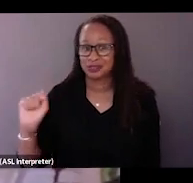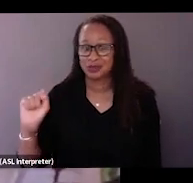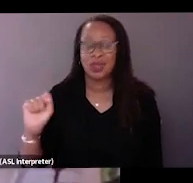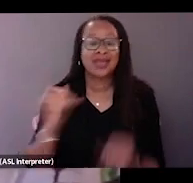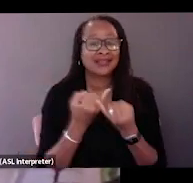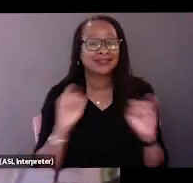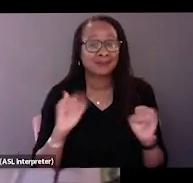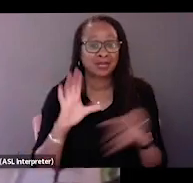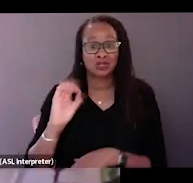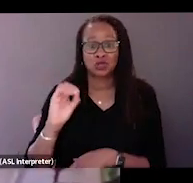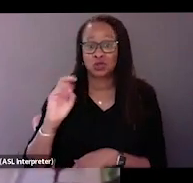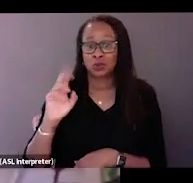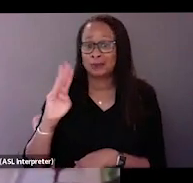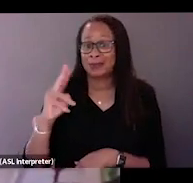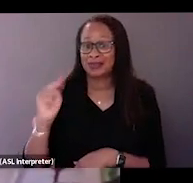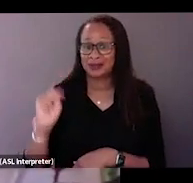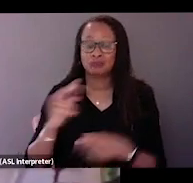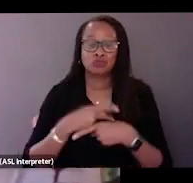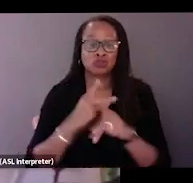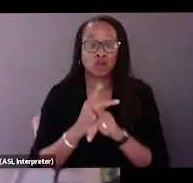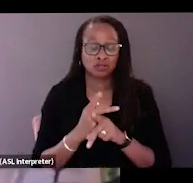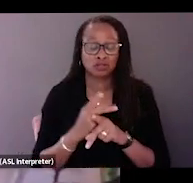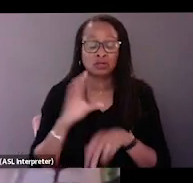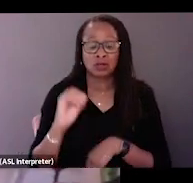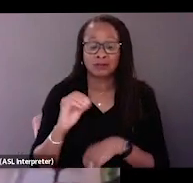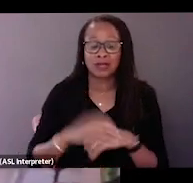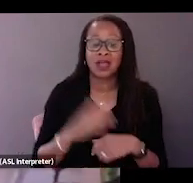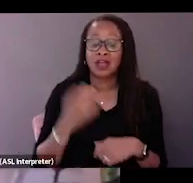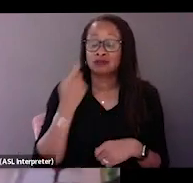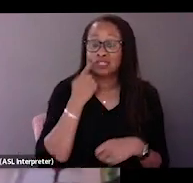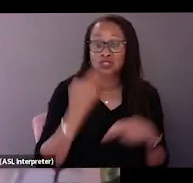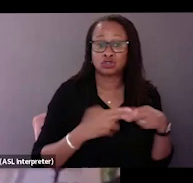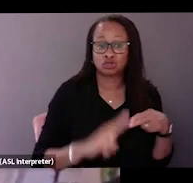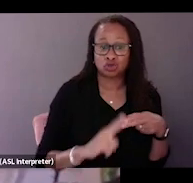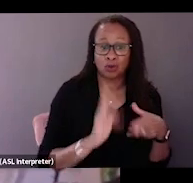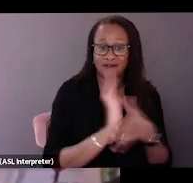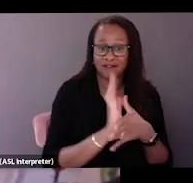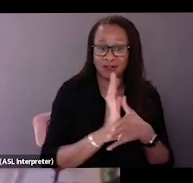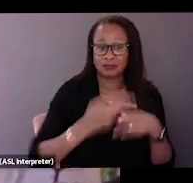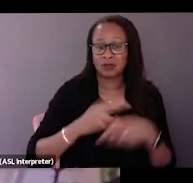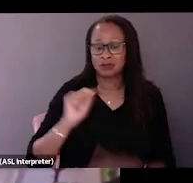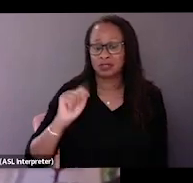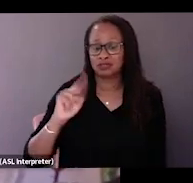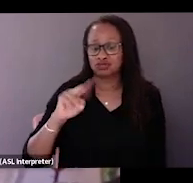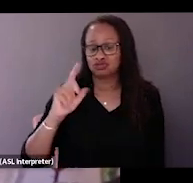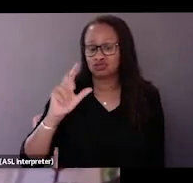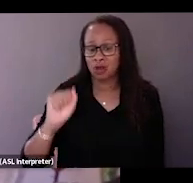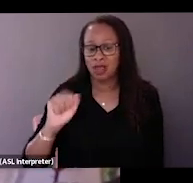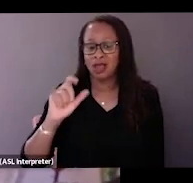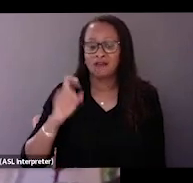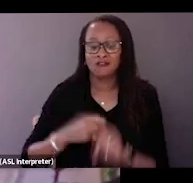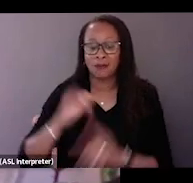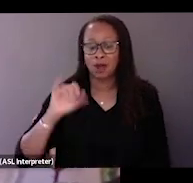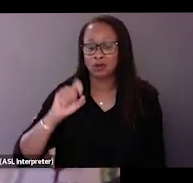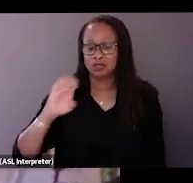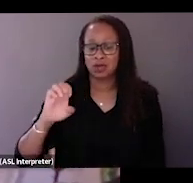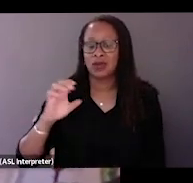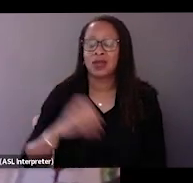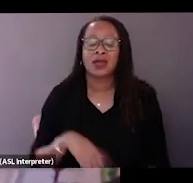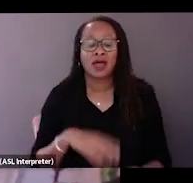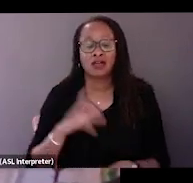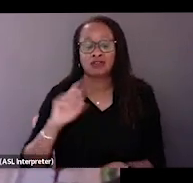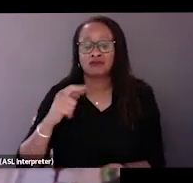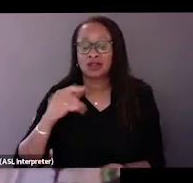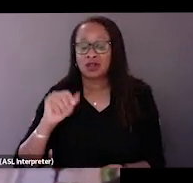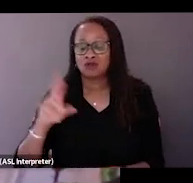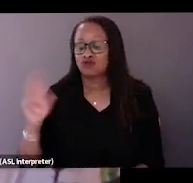production company. Its recent short films, Tundra by Jose L. Aparicio, The Rodeo by Carlos